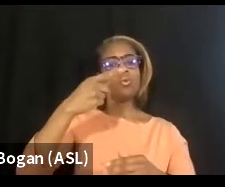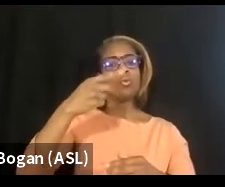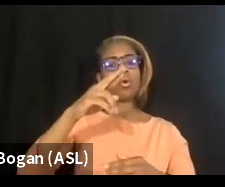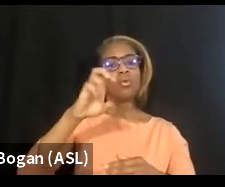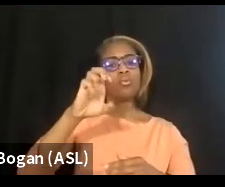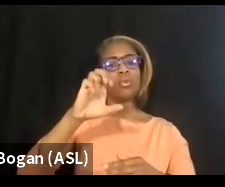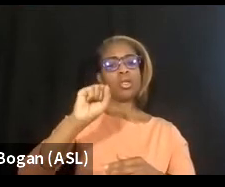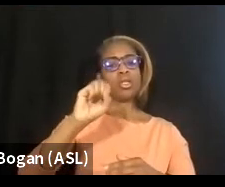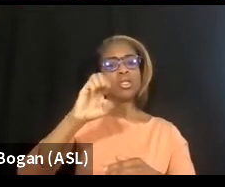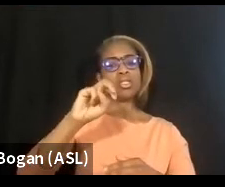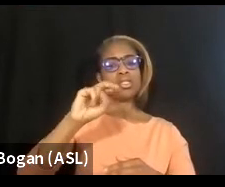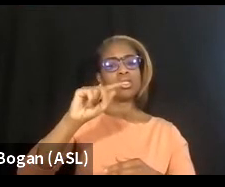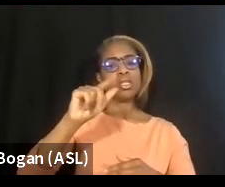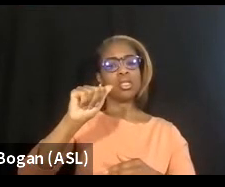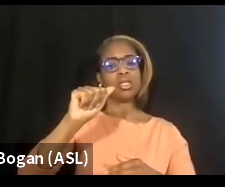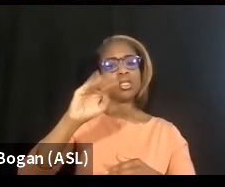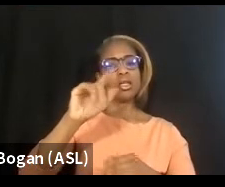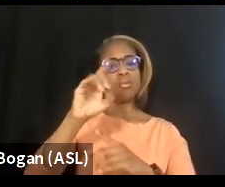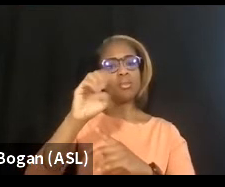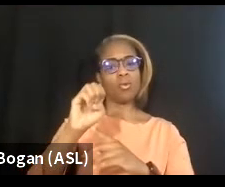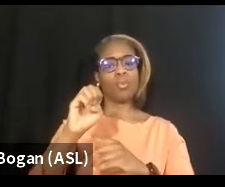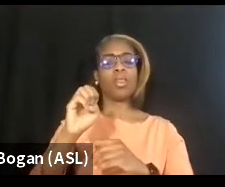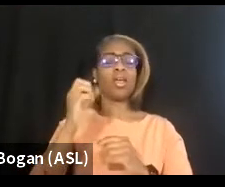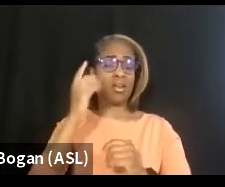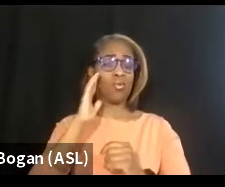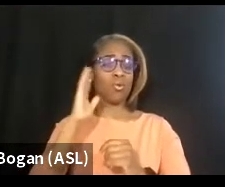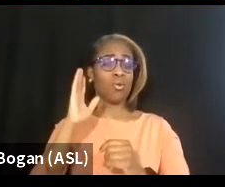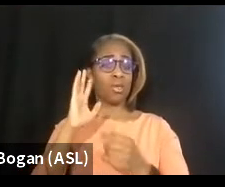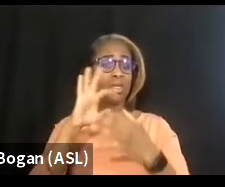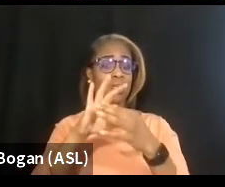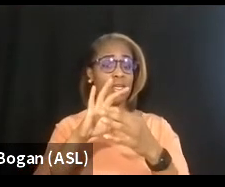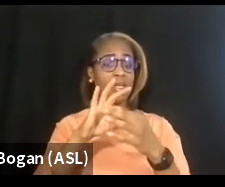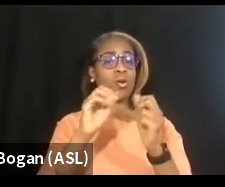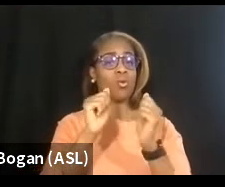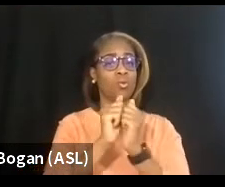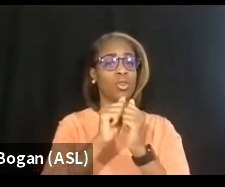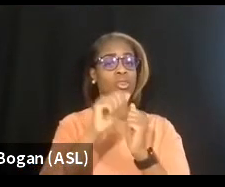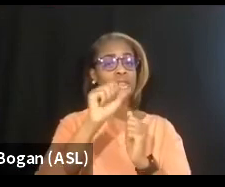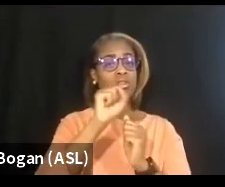be compatible with the mapping software purchased by the commission.